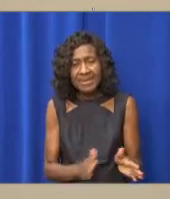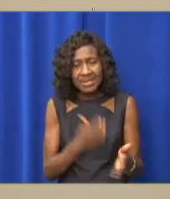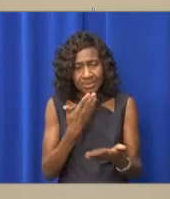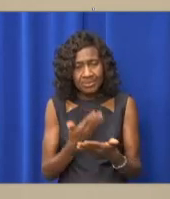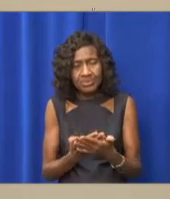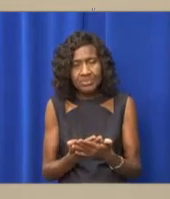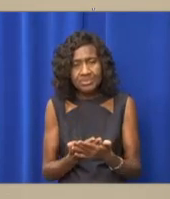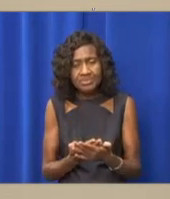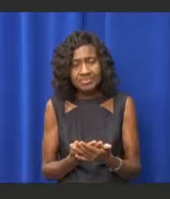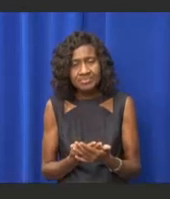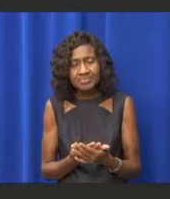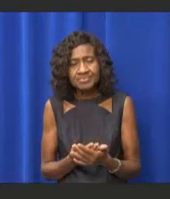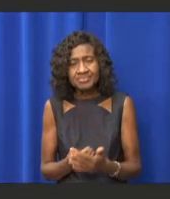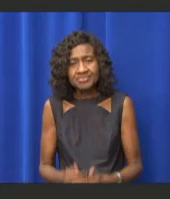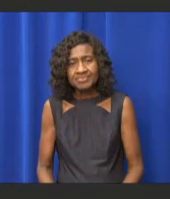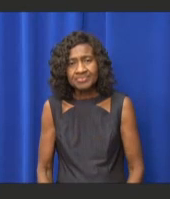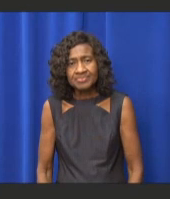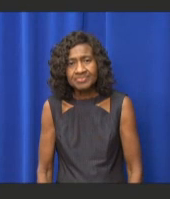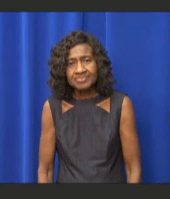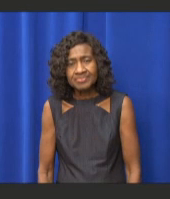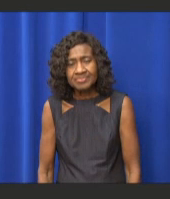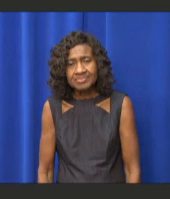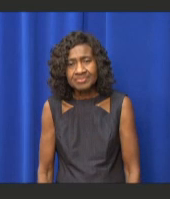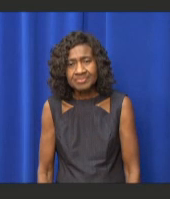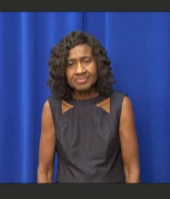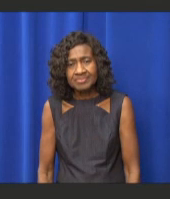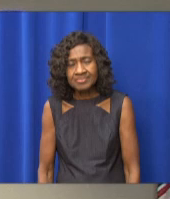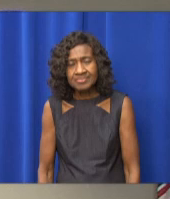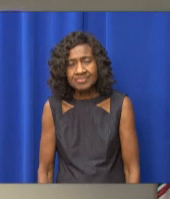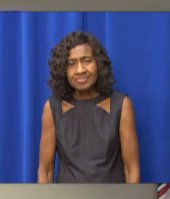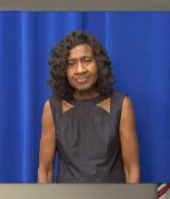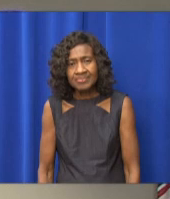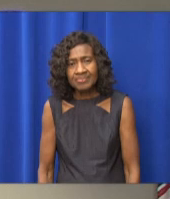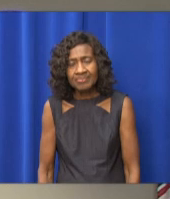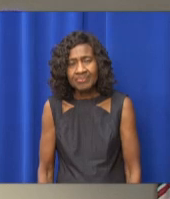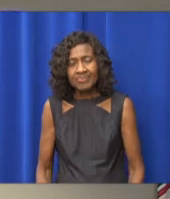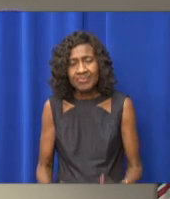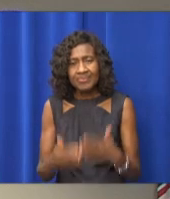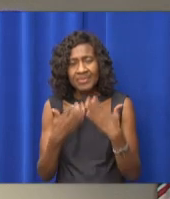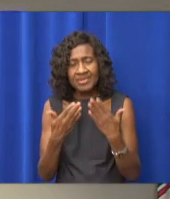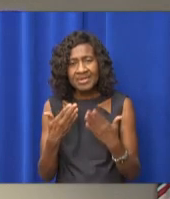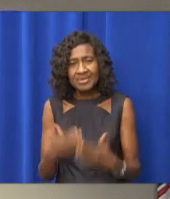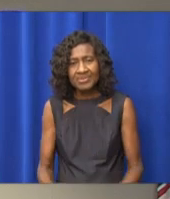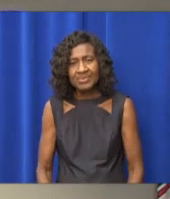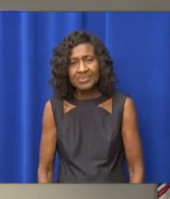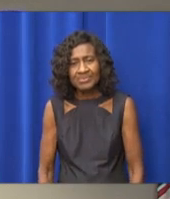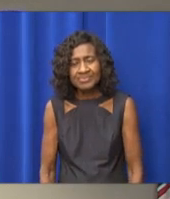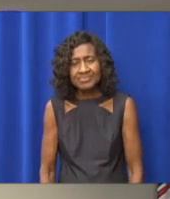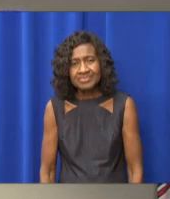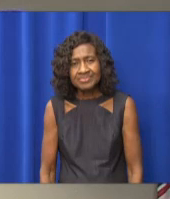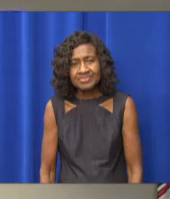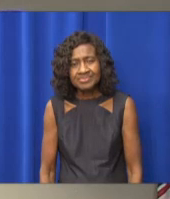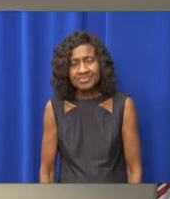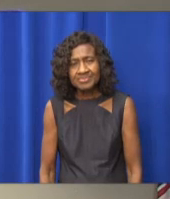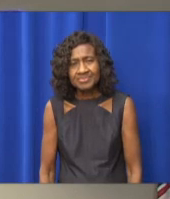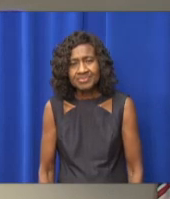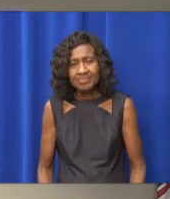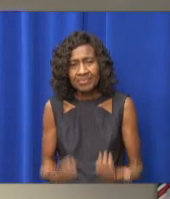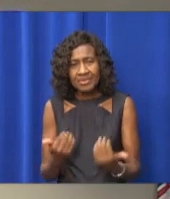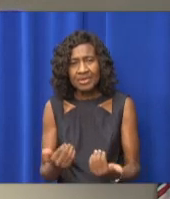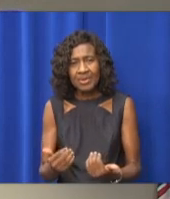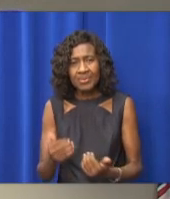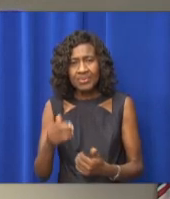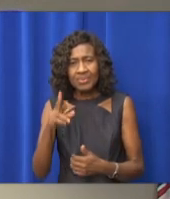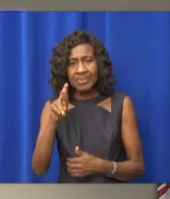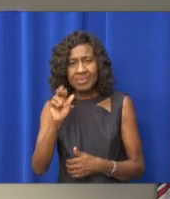Okay. That's all I've got. Thank you very much. Okay, thank you very much for those questions, Wendy. We now go to